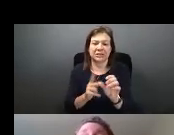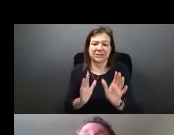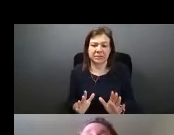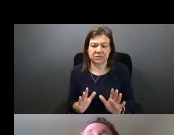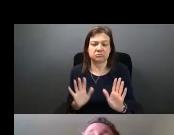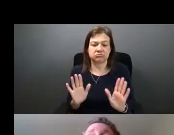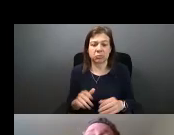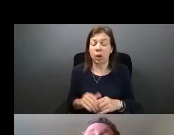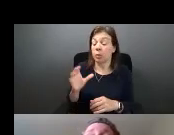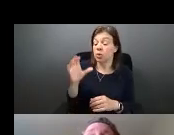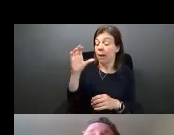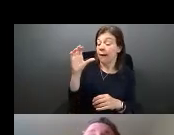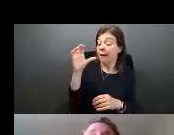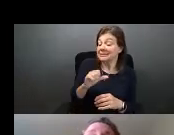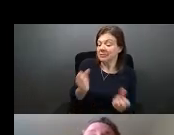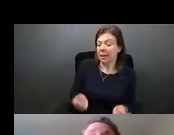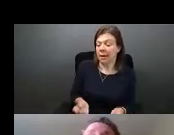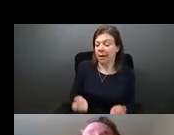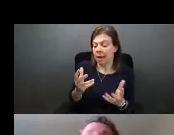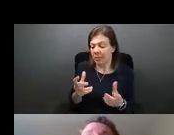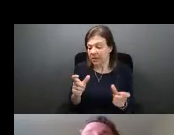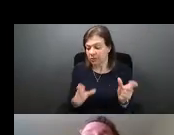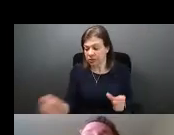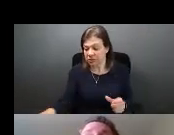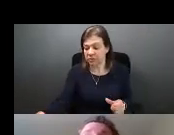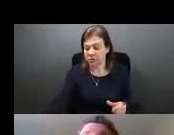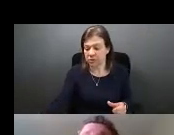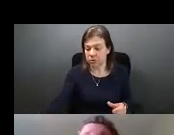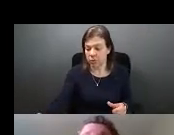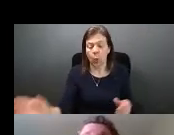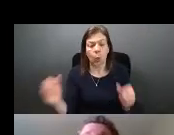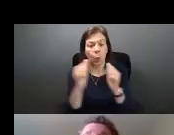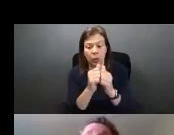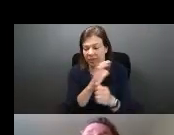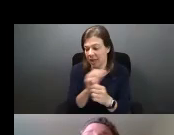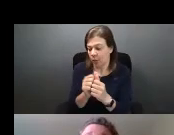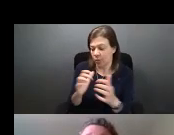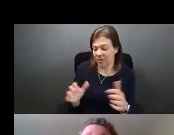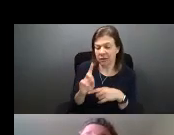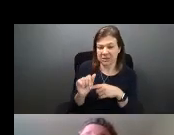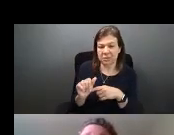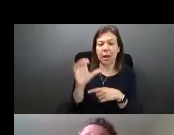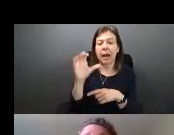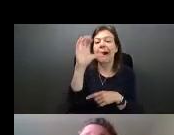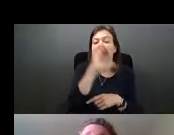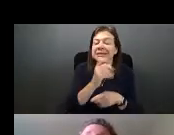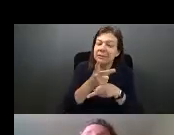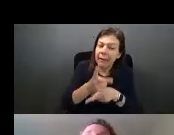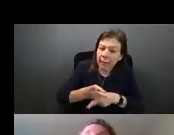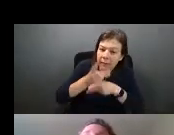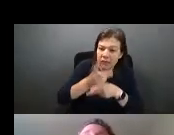When estimating the number of participants, both with and without disabilities, estimate